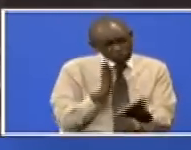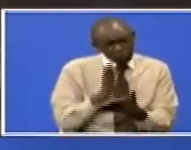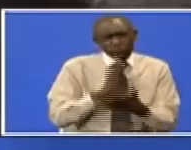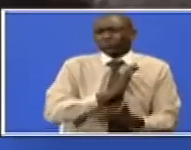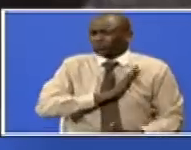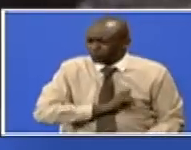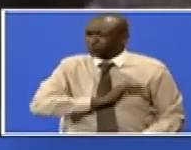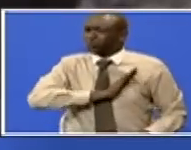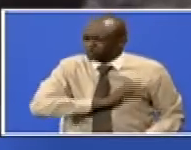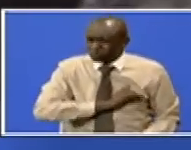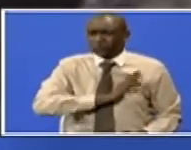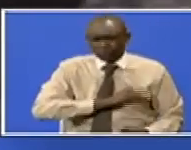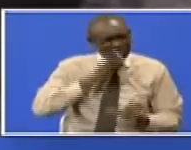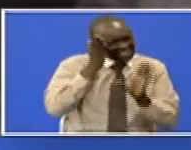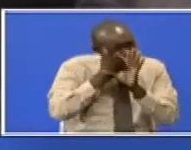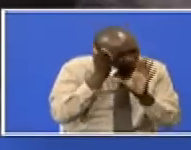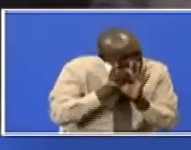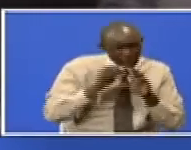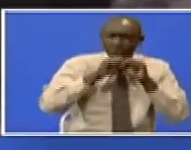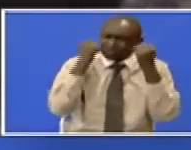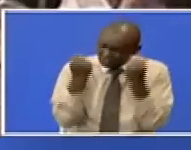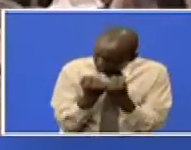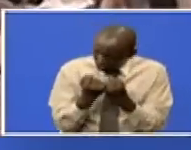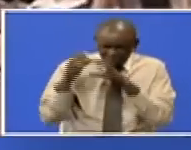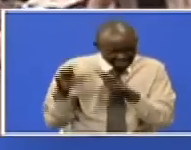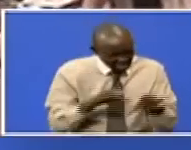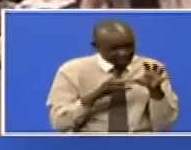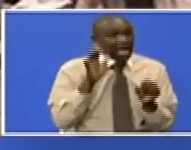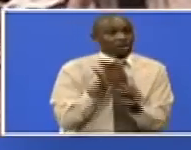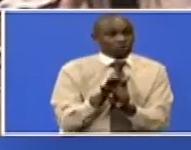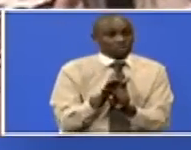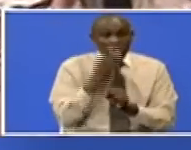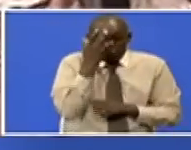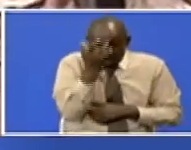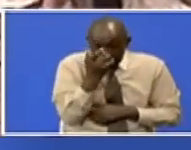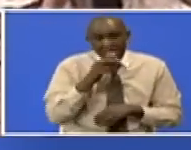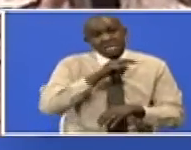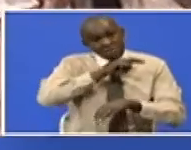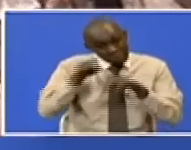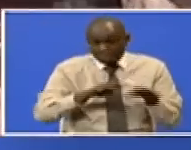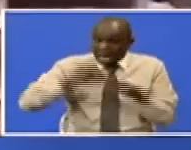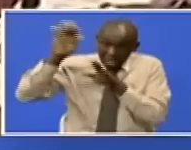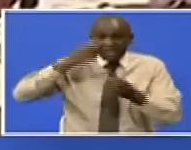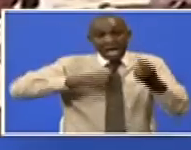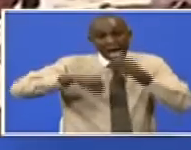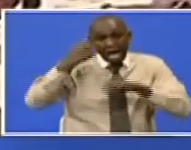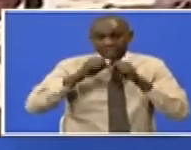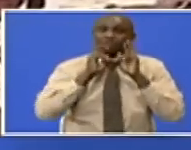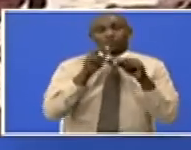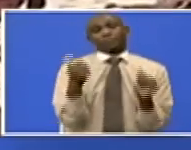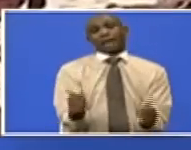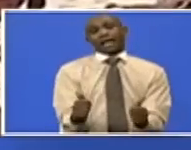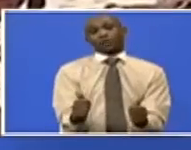endure physical, psychological and social economic suffering by failure by the National Assembly to act on the report,